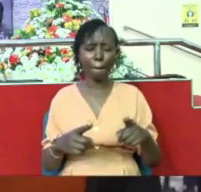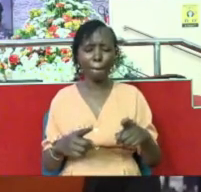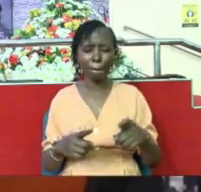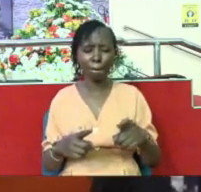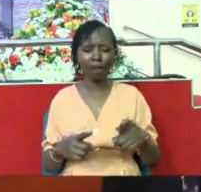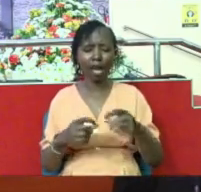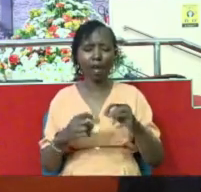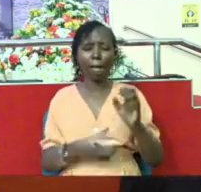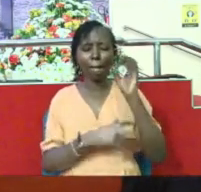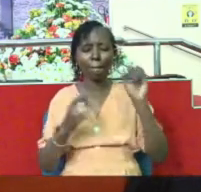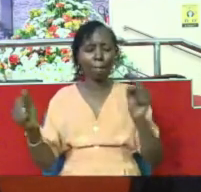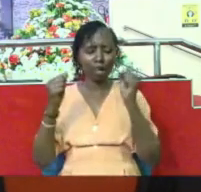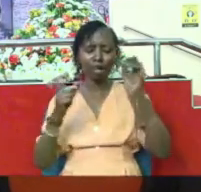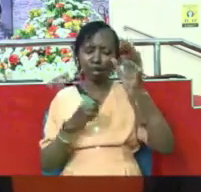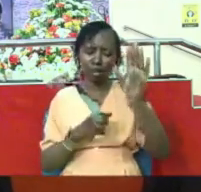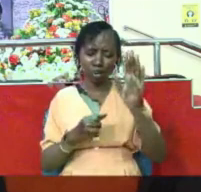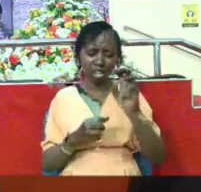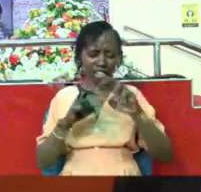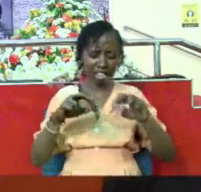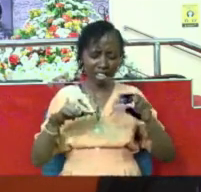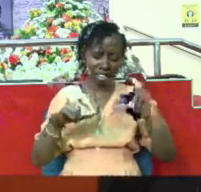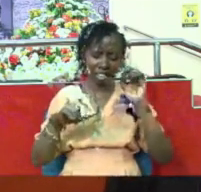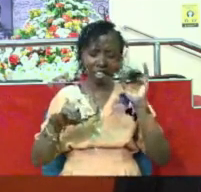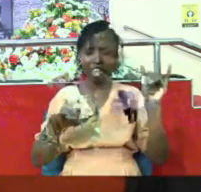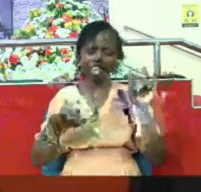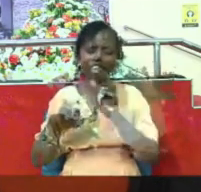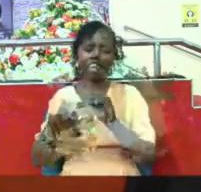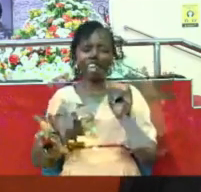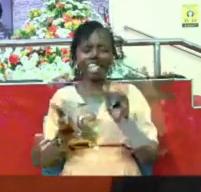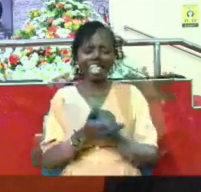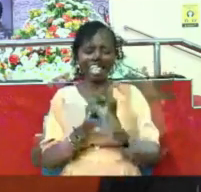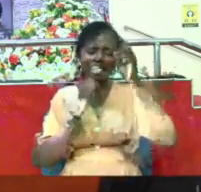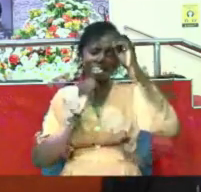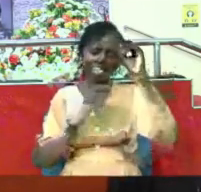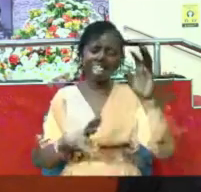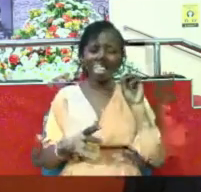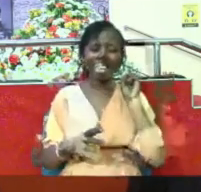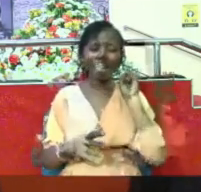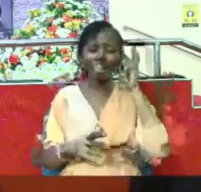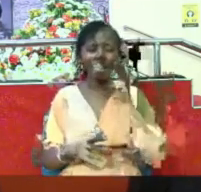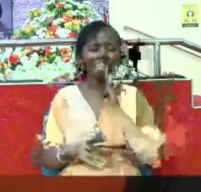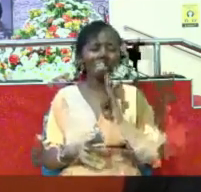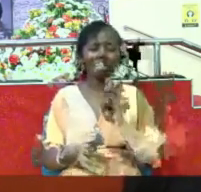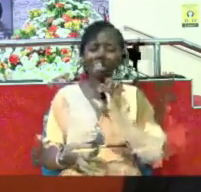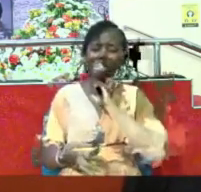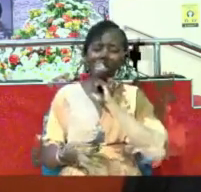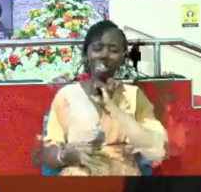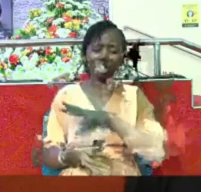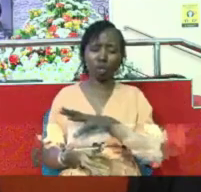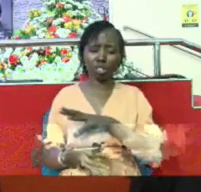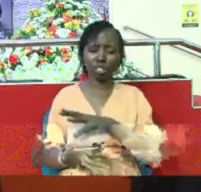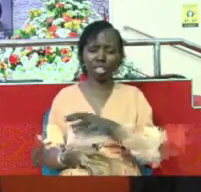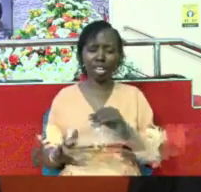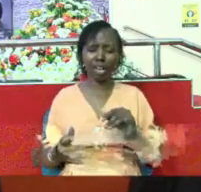Jesus. That Father, they are going to be surprised by the surprises that come from